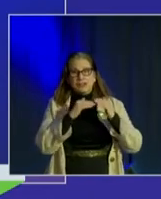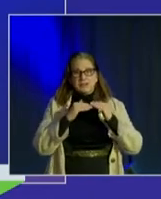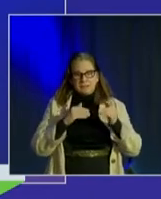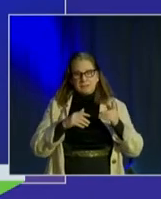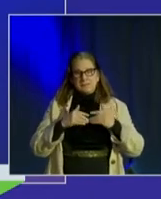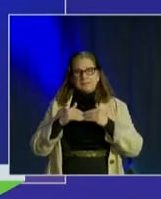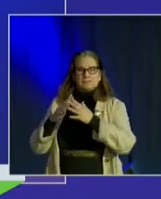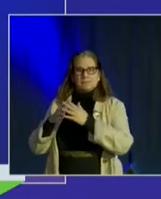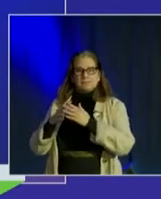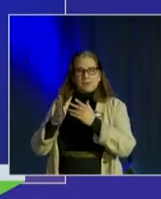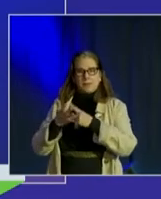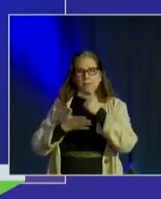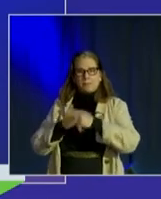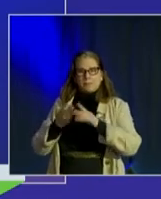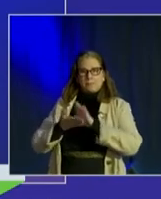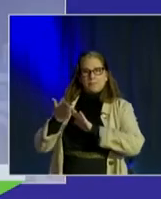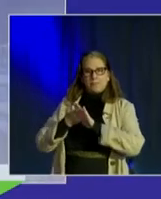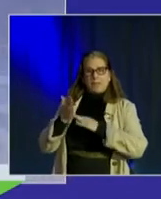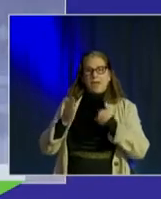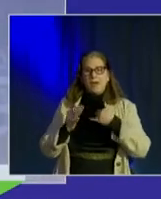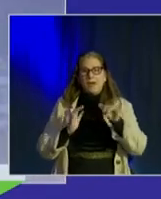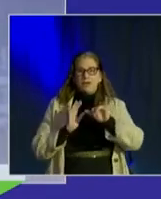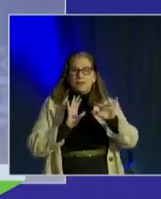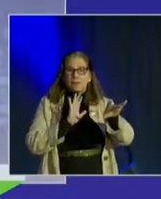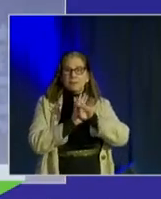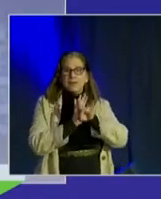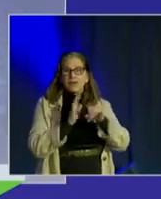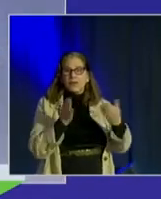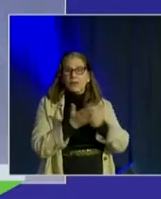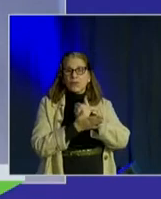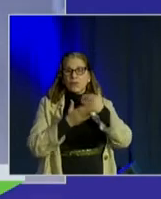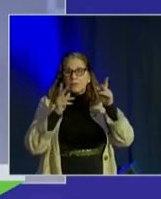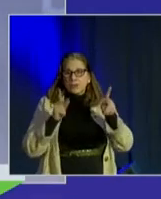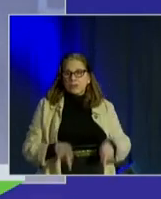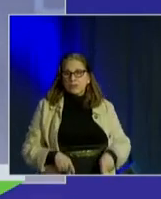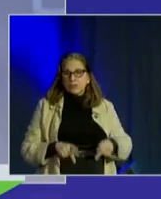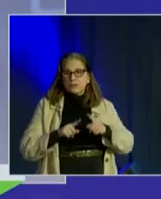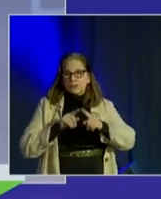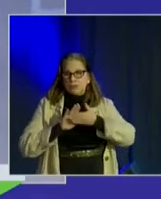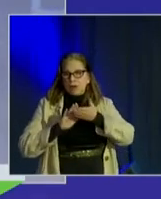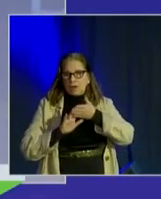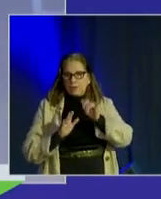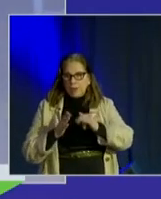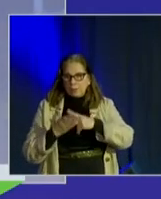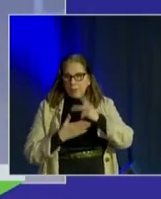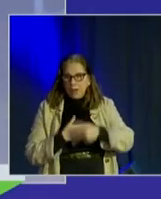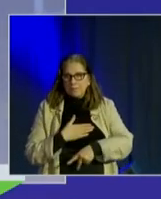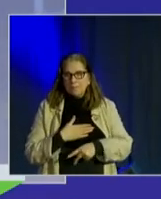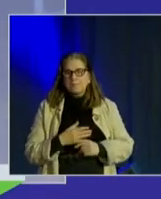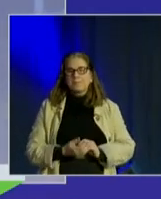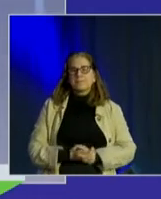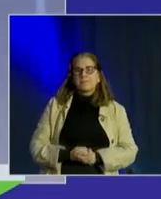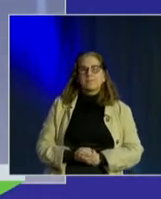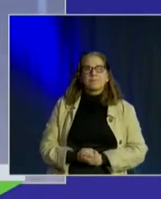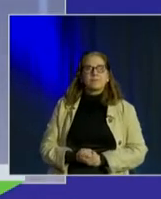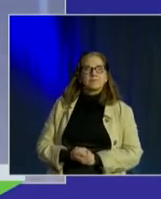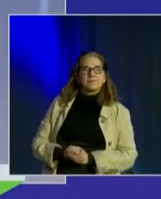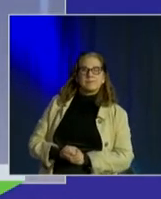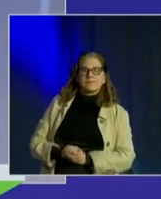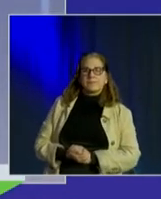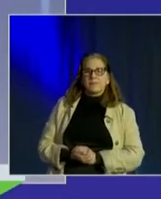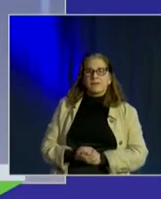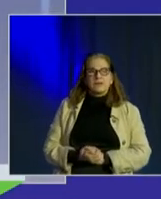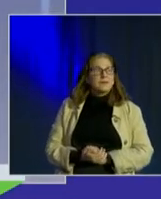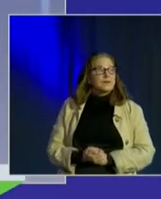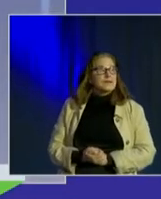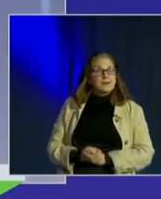appointed. Deputy Mayor Geldhart. Thank you, ma'am. And thank you for the question. This gets right back to where I started, and